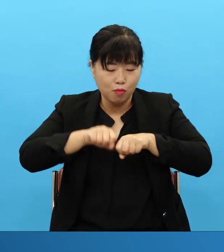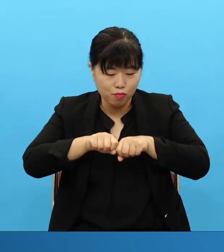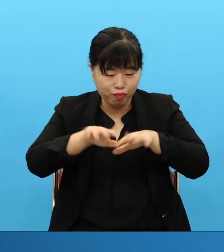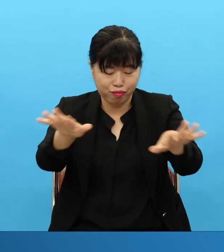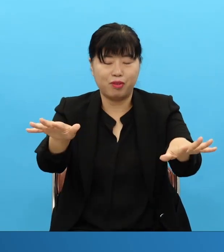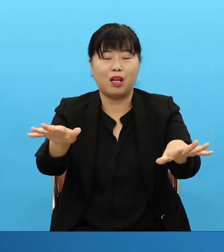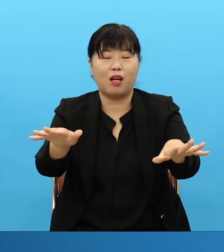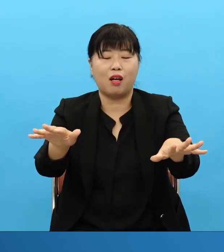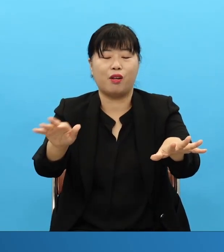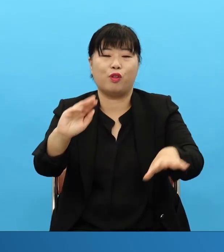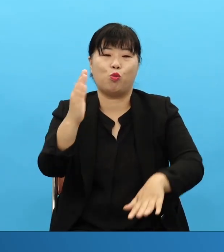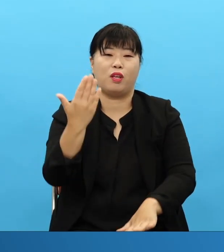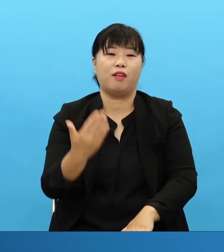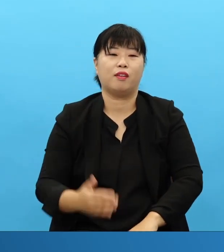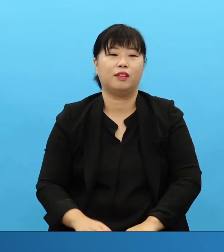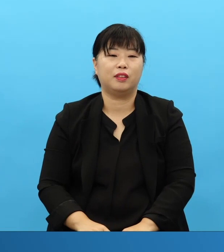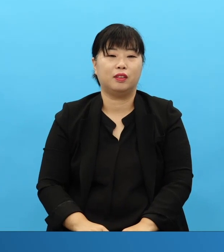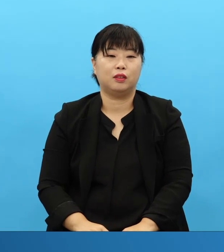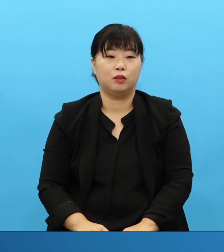what the case, you cannot fail.